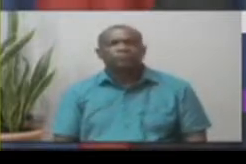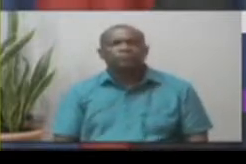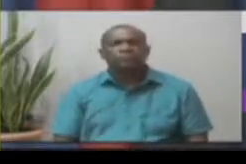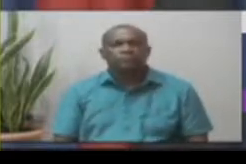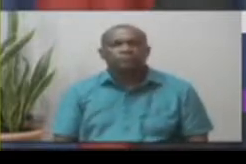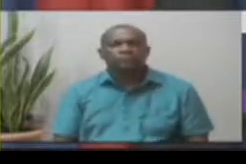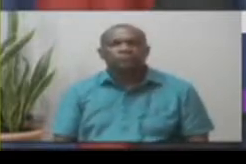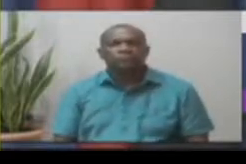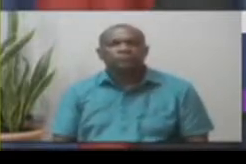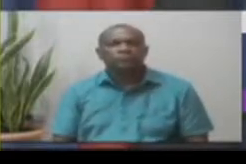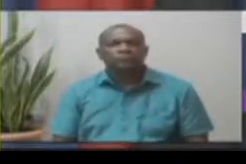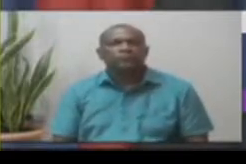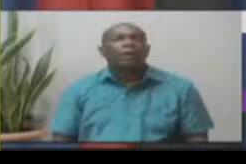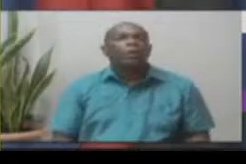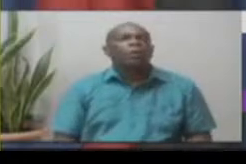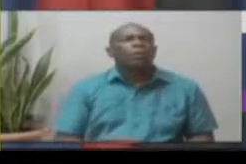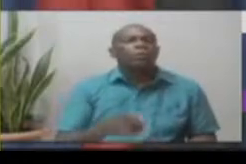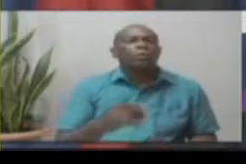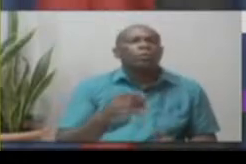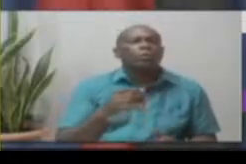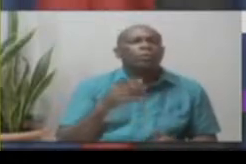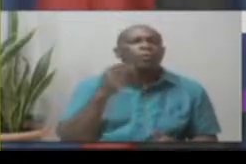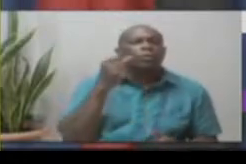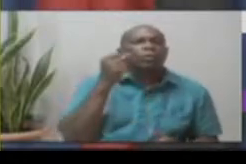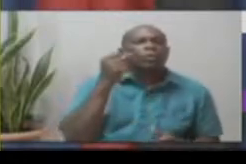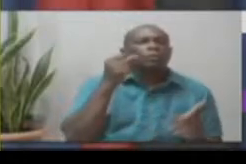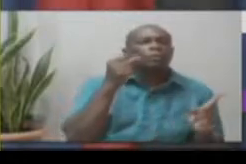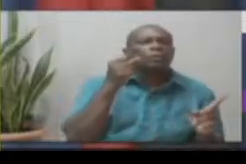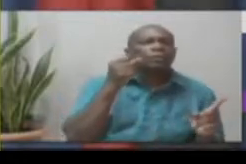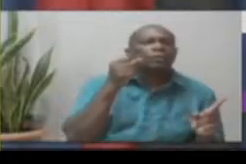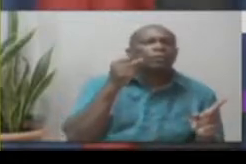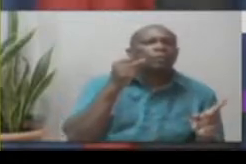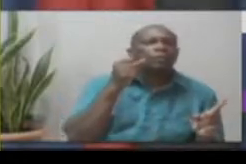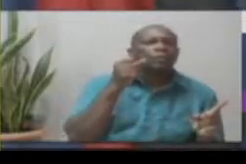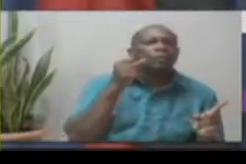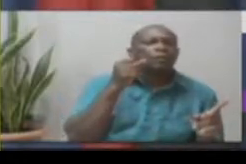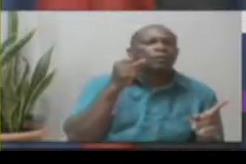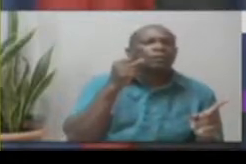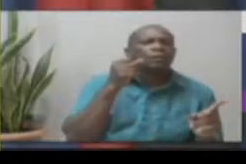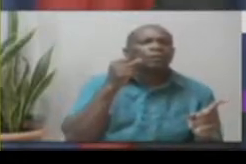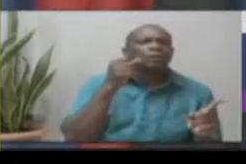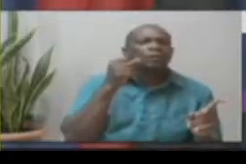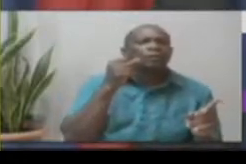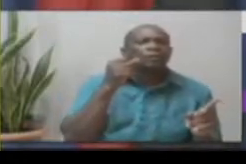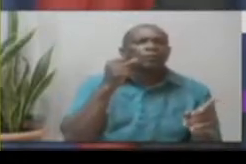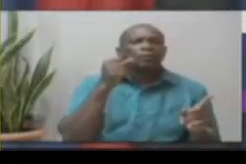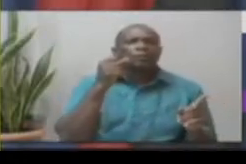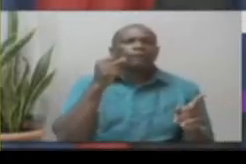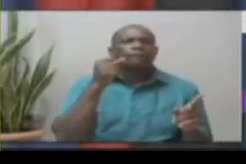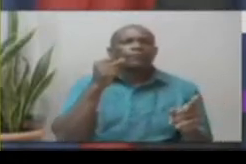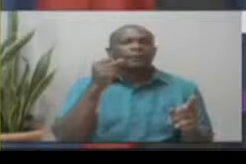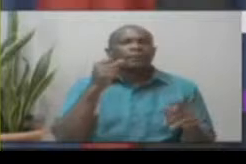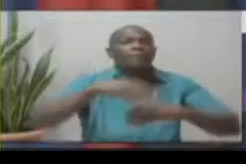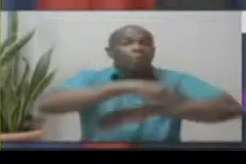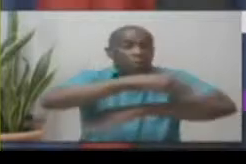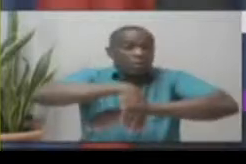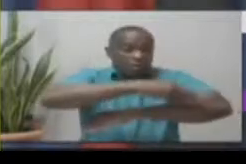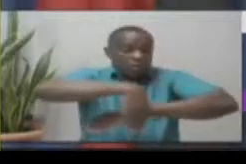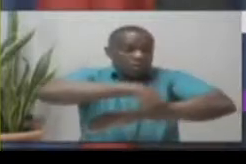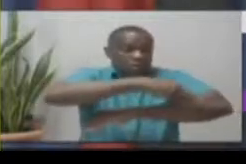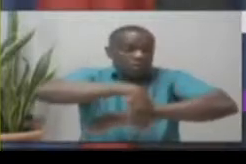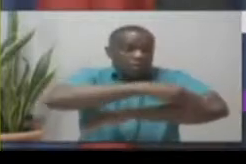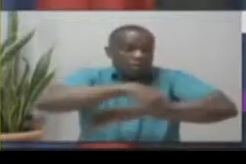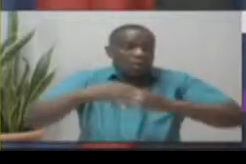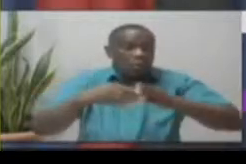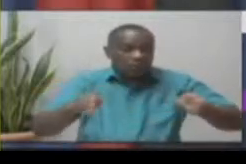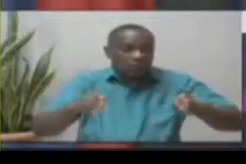Oh, I must tell you, I mentioned the border opening. The border opening that is going to take place, the relevant